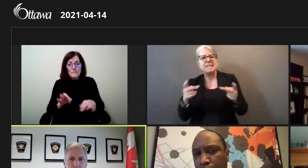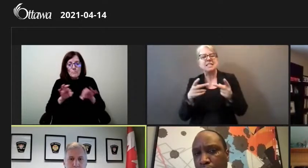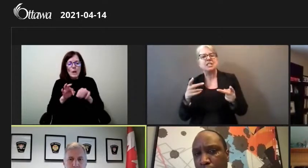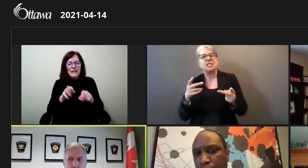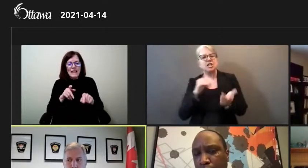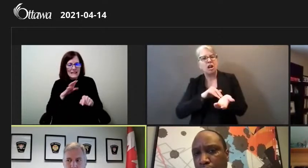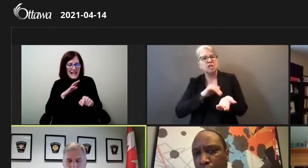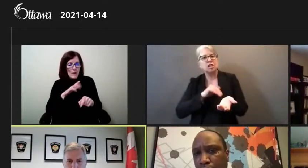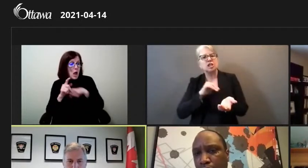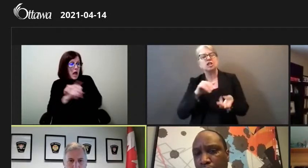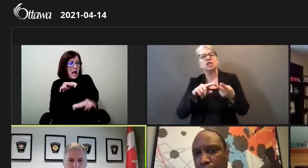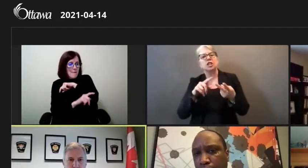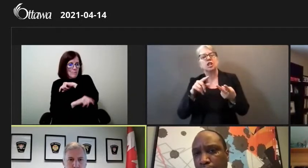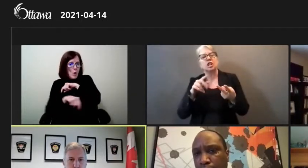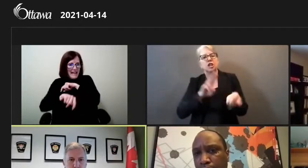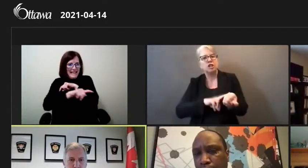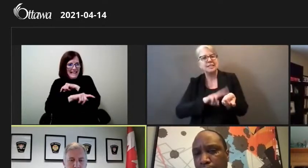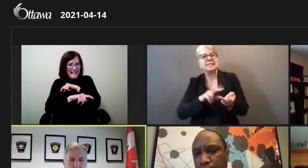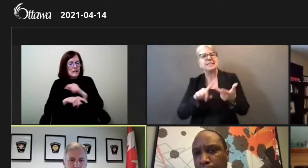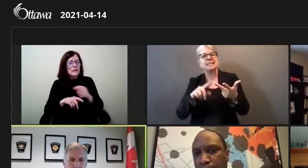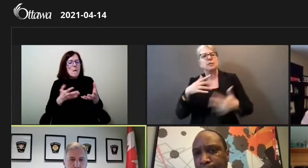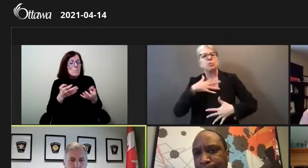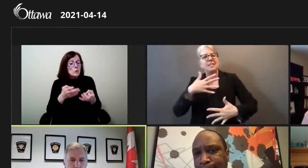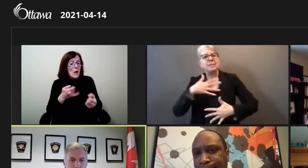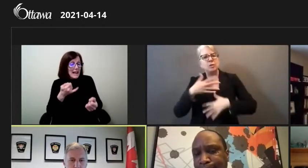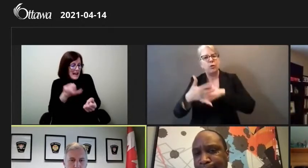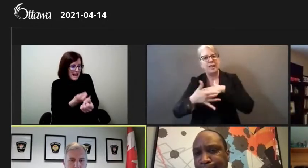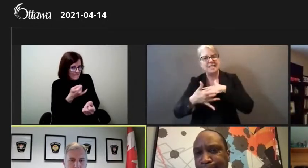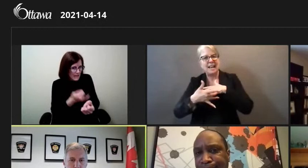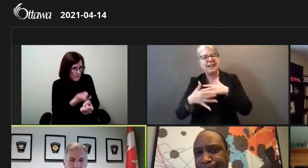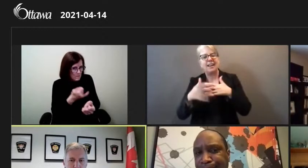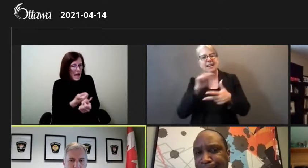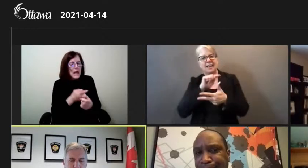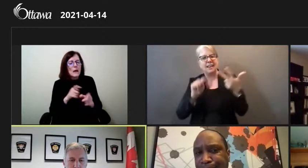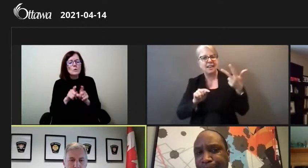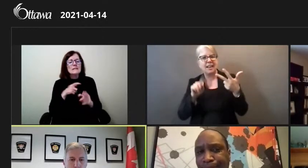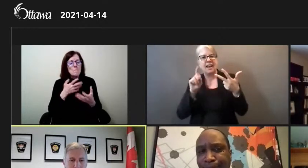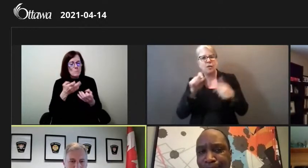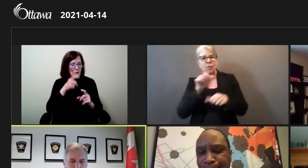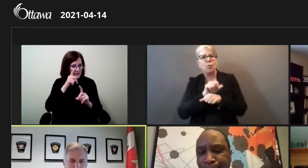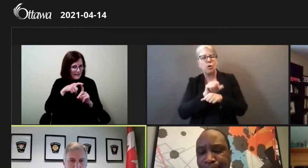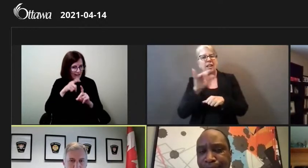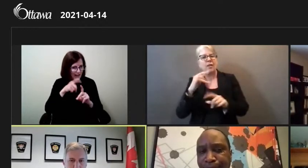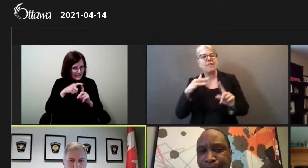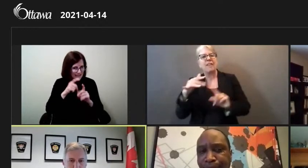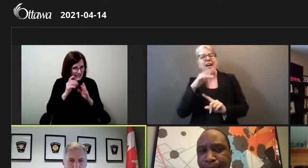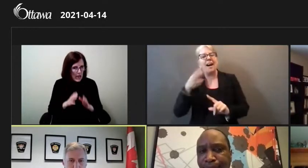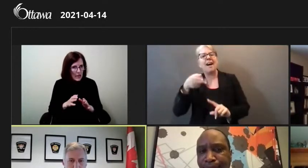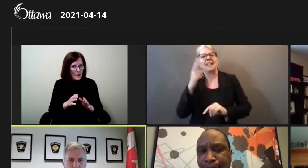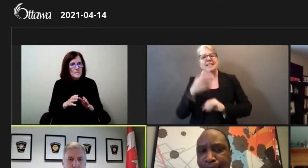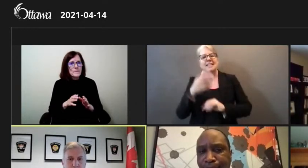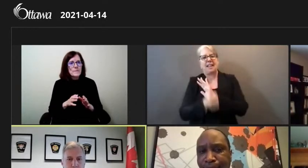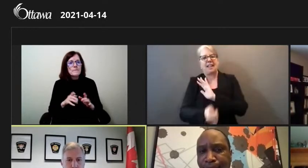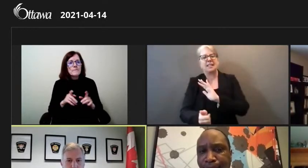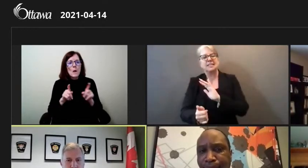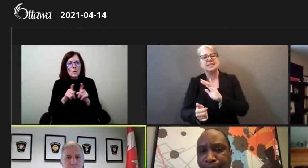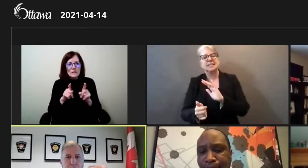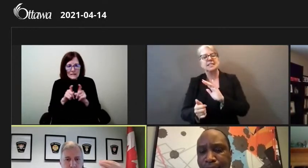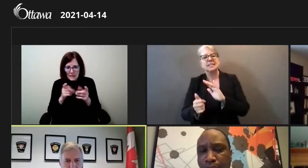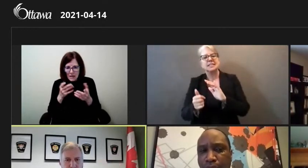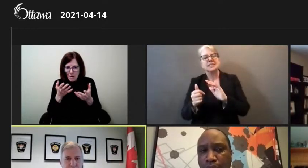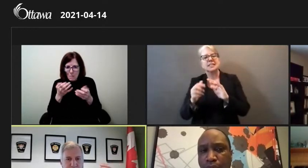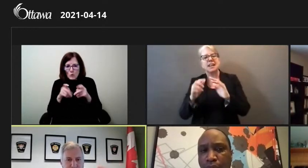nurses, the respiratory techs that need to work in those environments are highly skilled. So they're the next